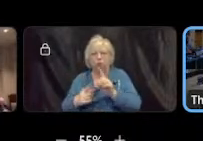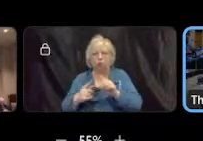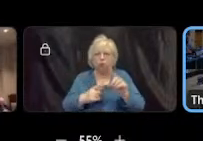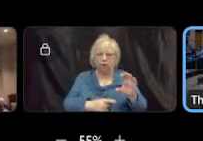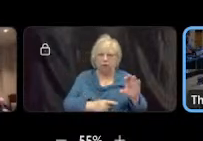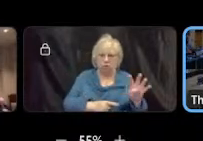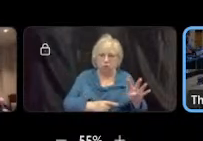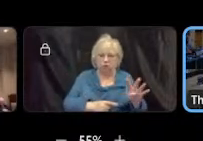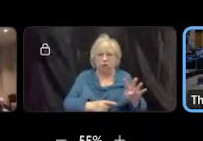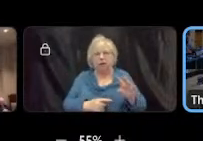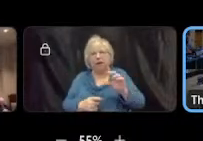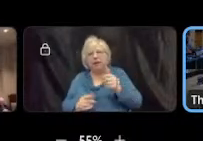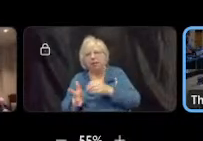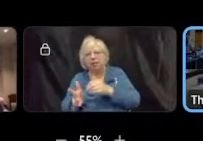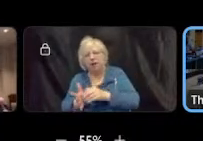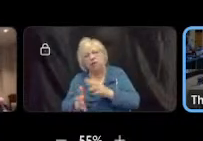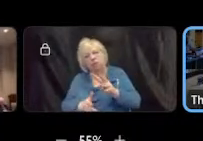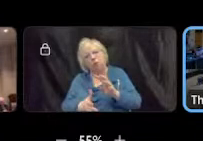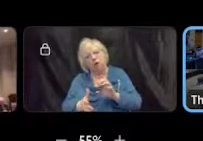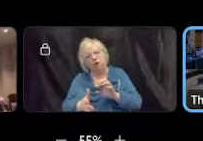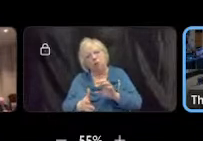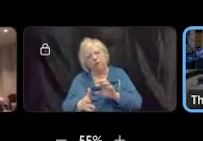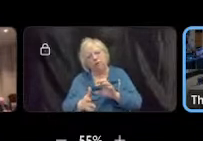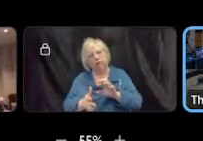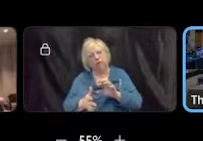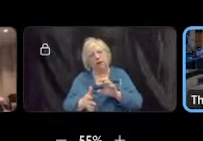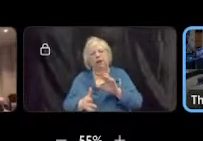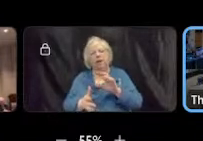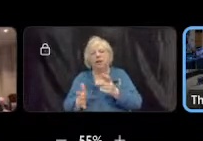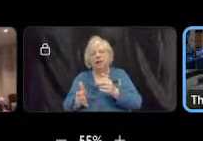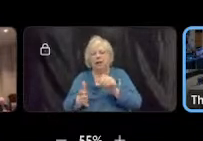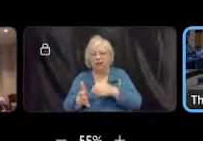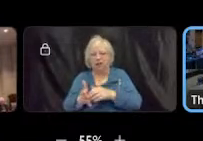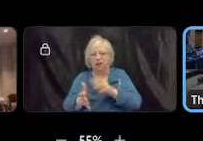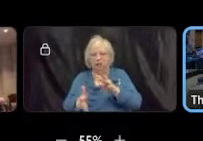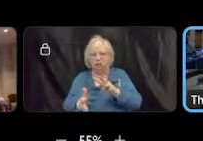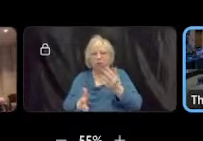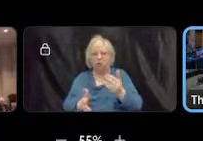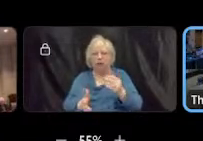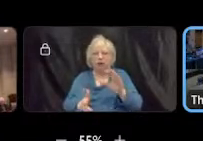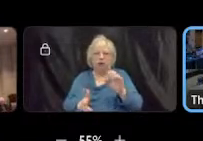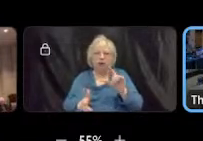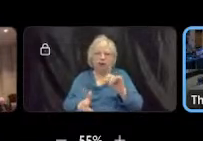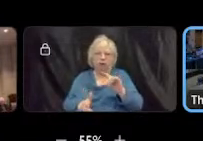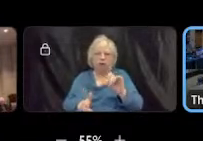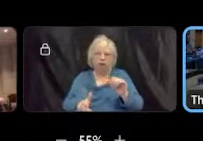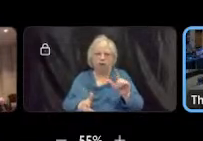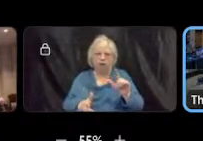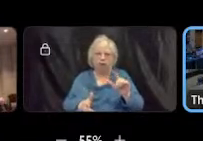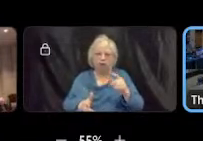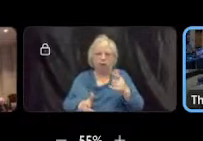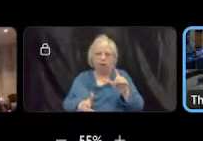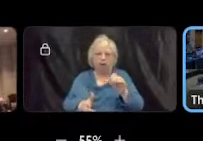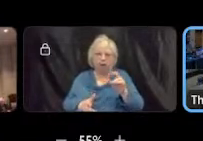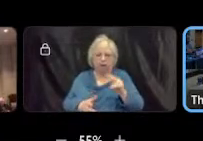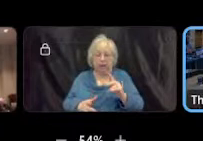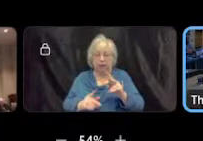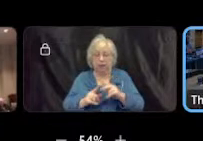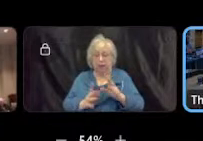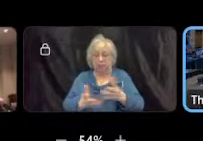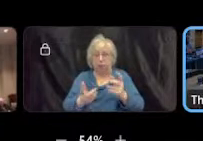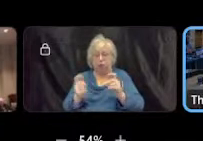C4, 10,400 through 10,414 Colonel Glen Road. The applicant is proposing to rezone